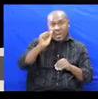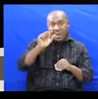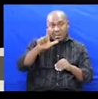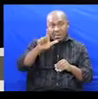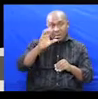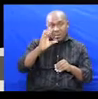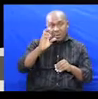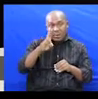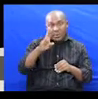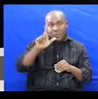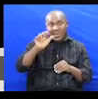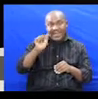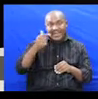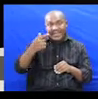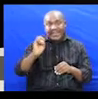the concentration